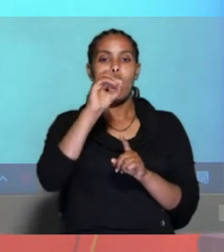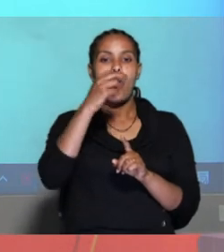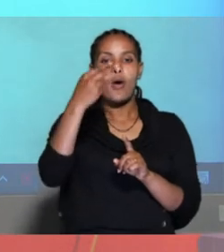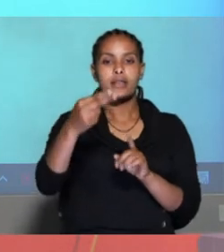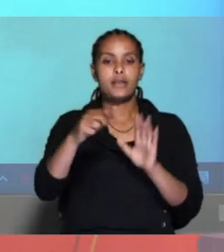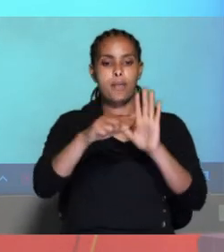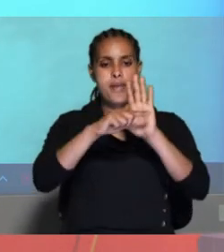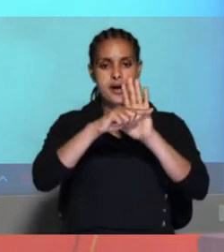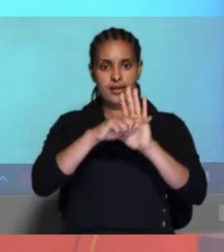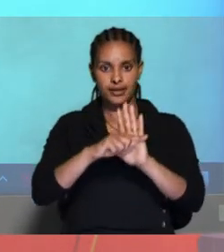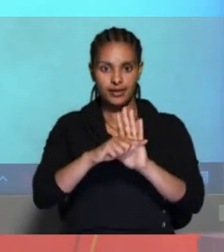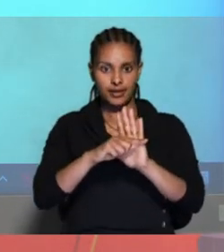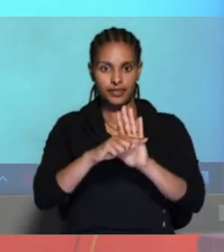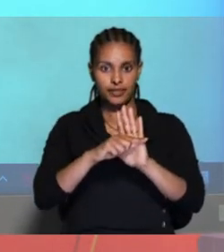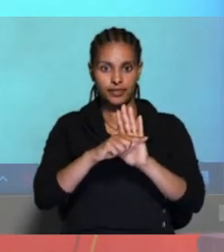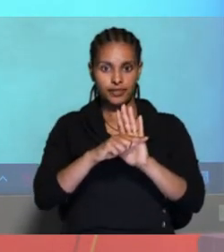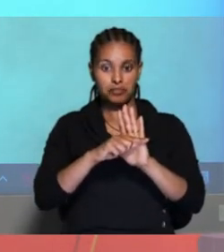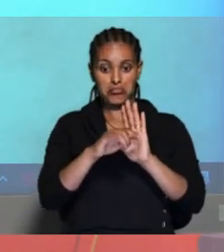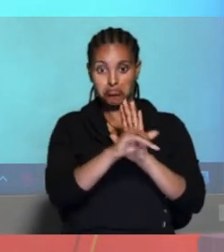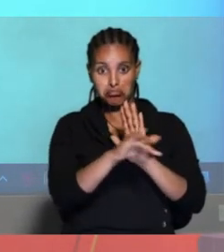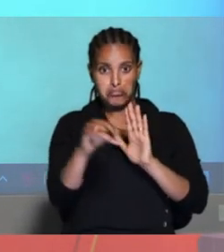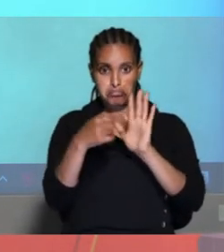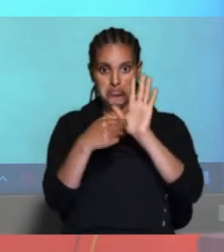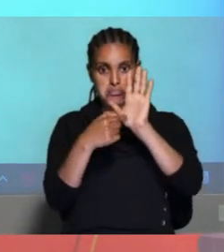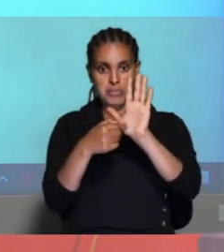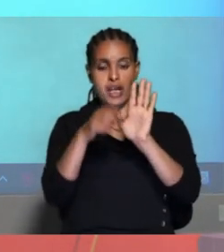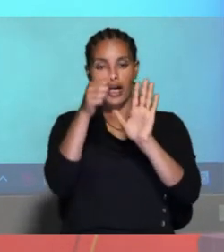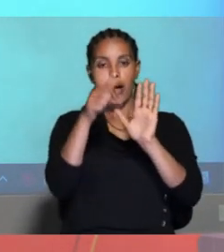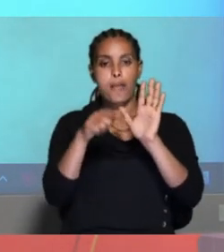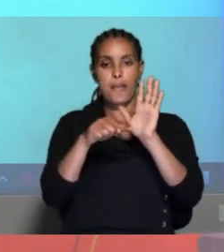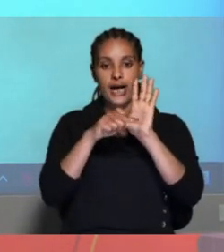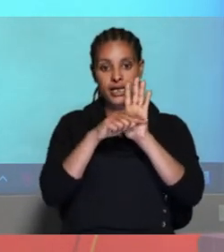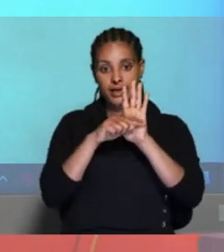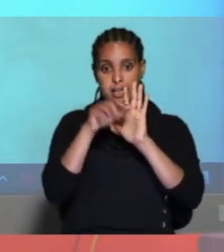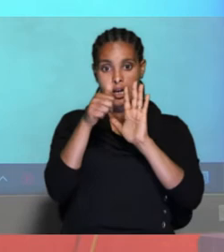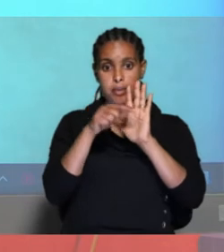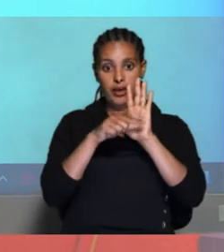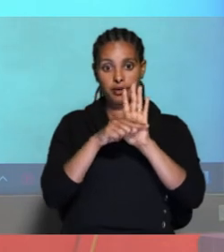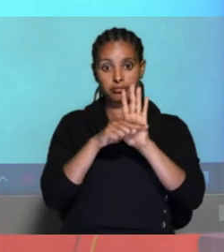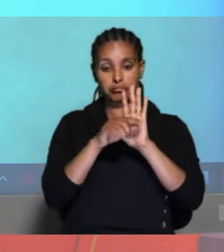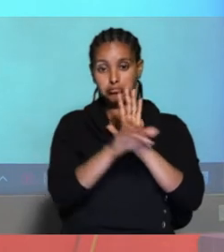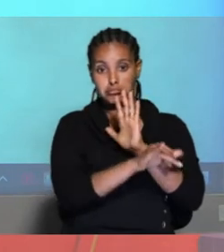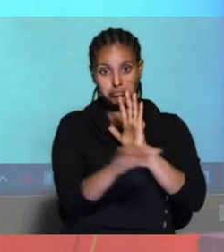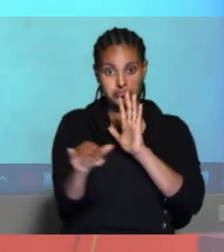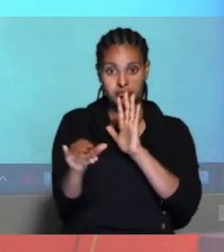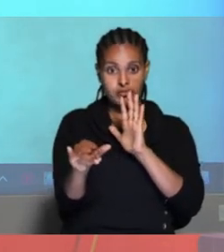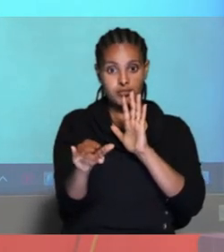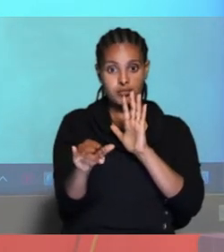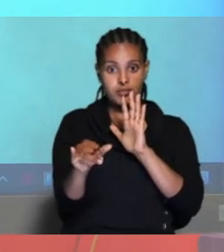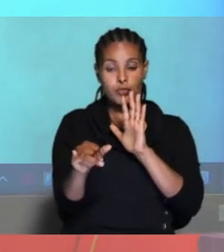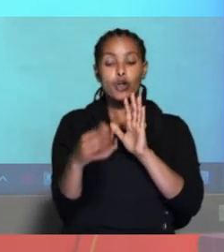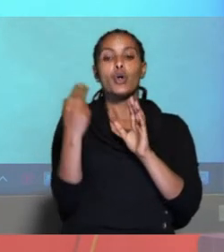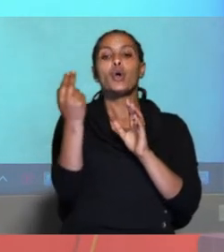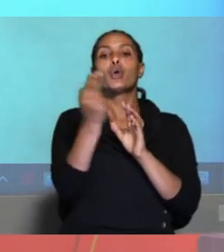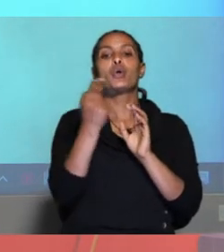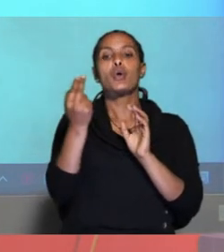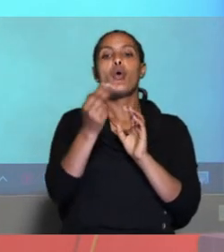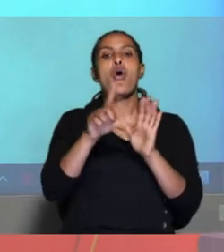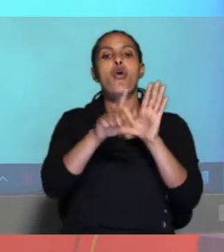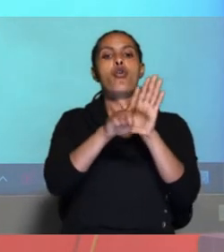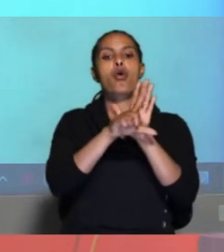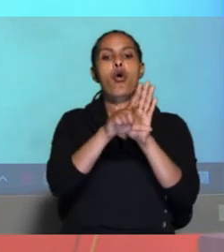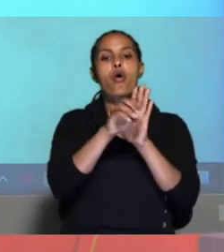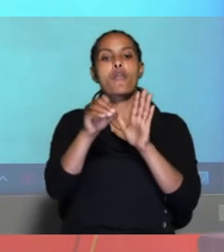OH minus, hydronium ion and A minus aqueous. Using the law